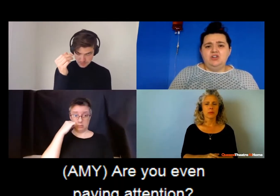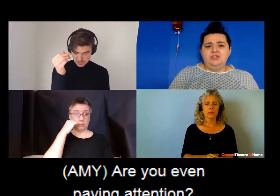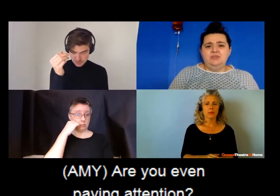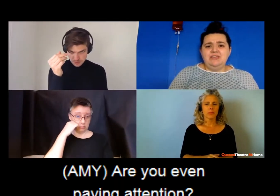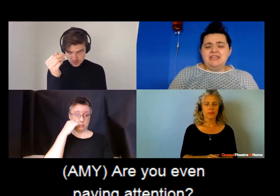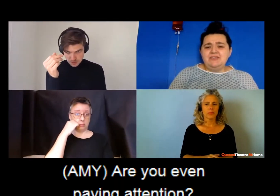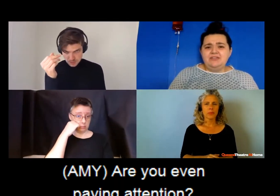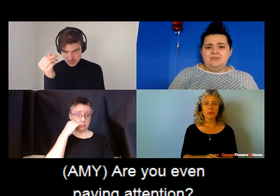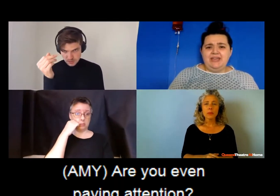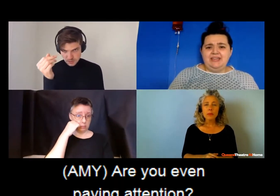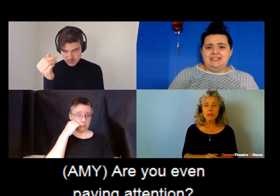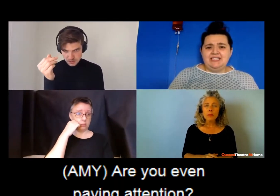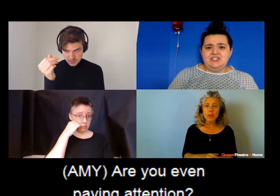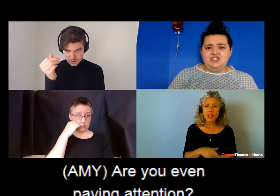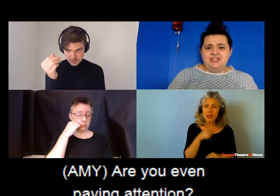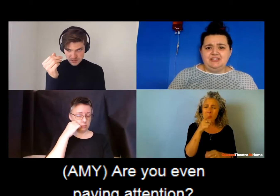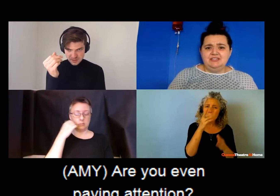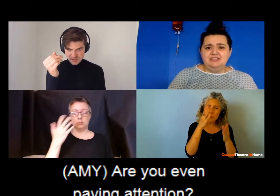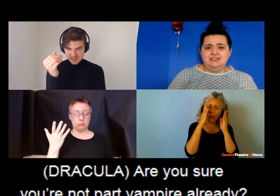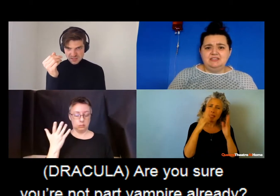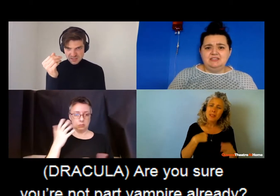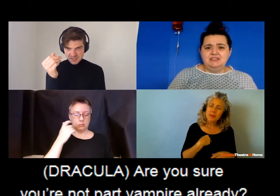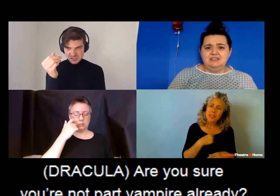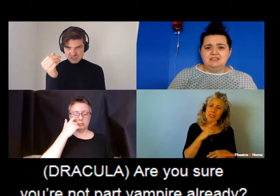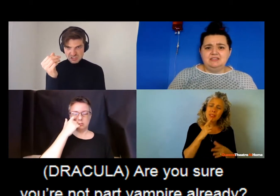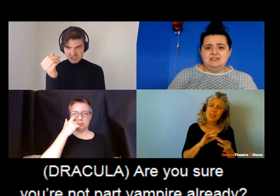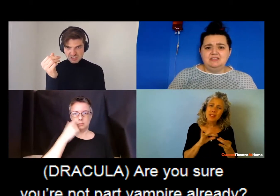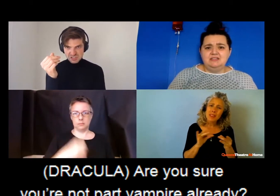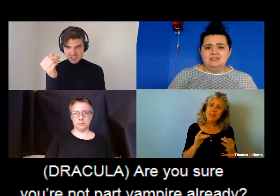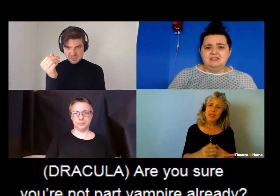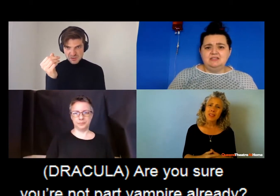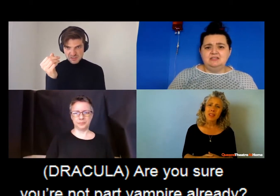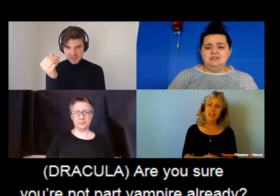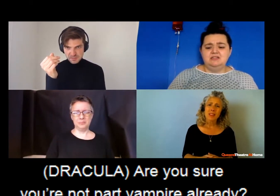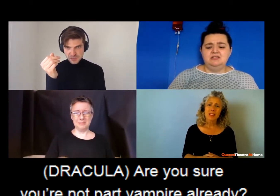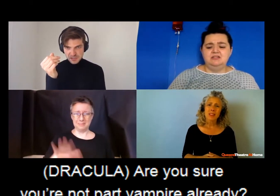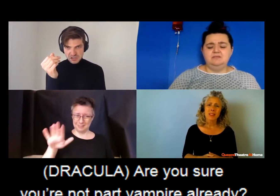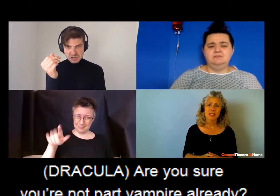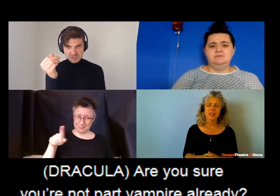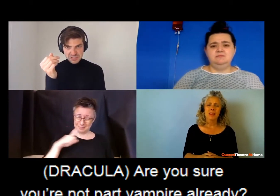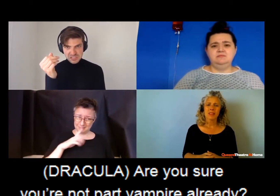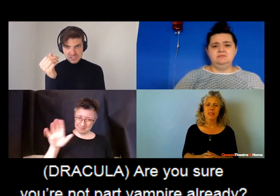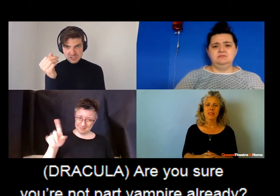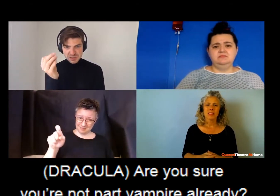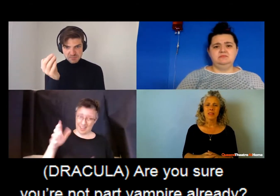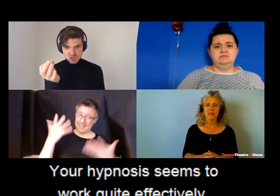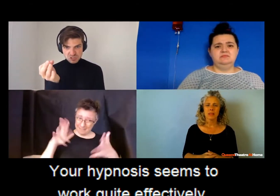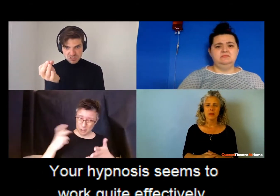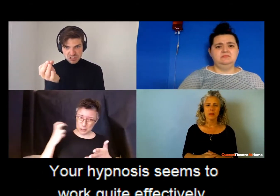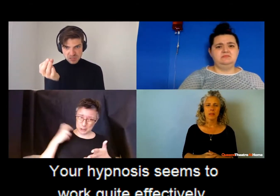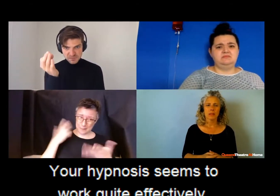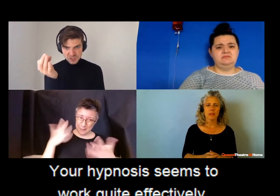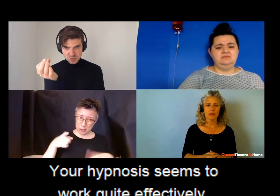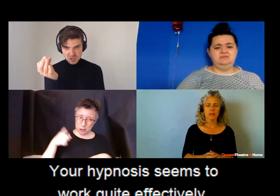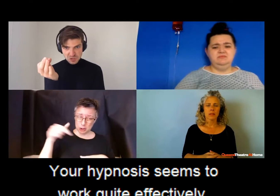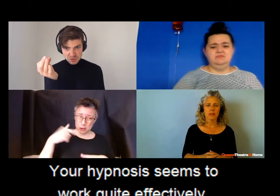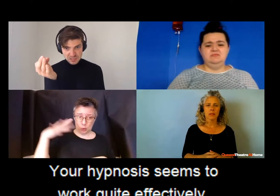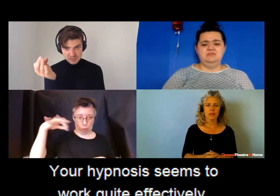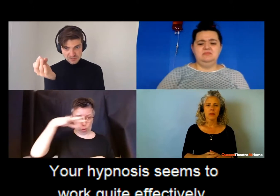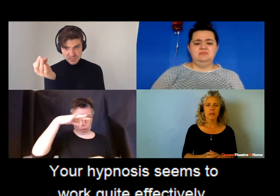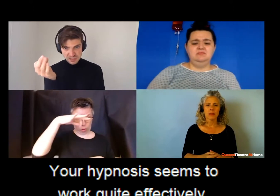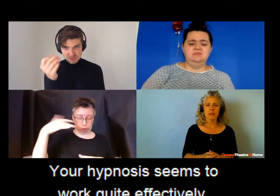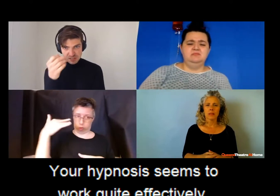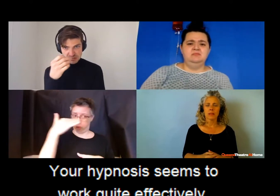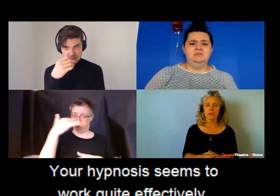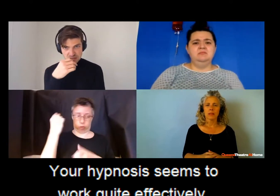Are you even paying attention? Are you sure you're not part vampire already? Your hypnosis seems to work